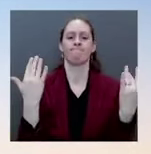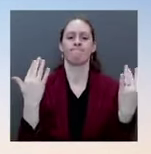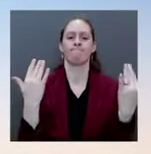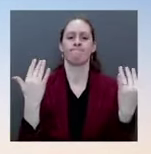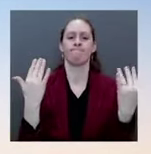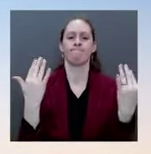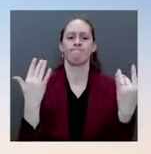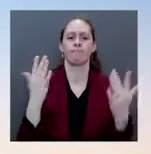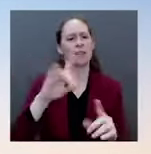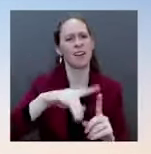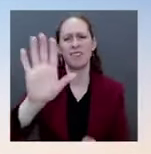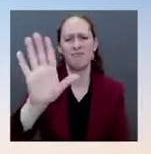to try to keep a handle on it. The Thank you.